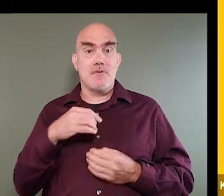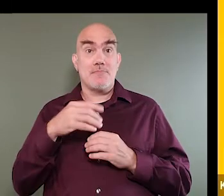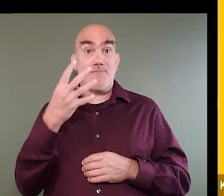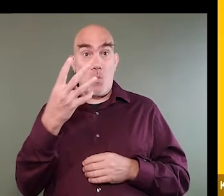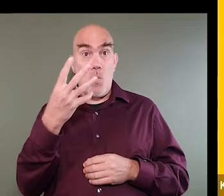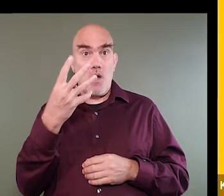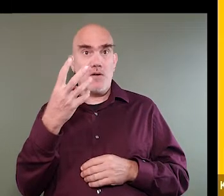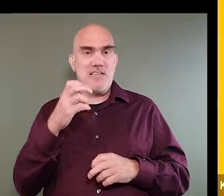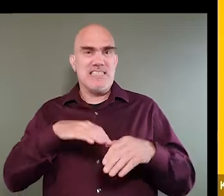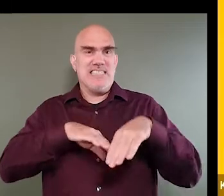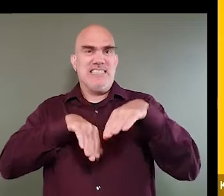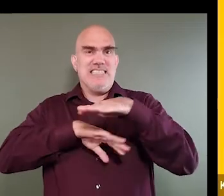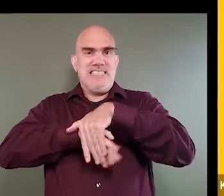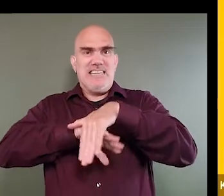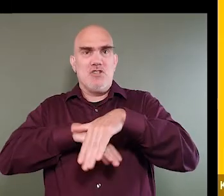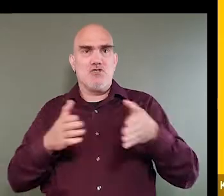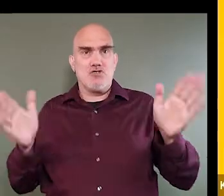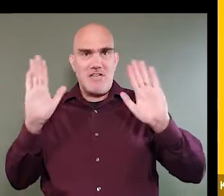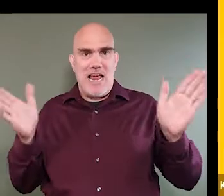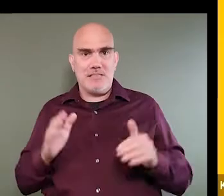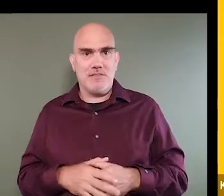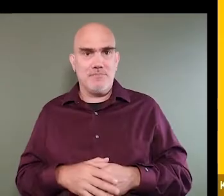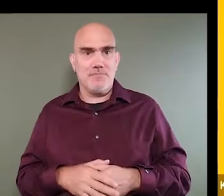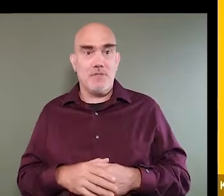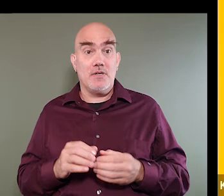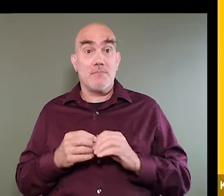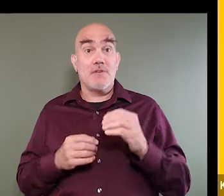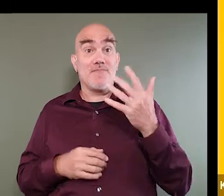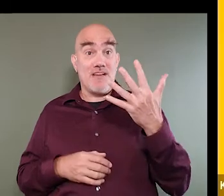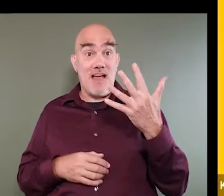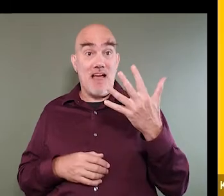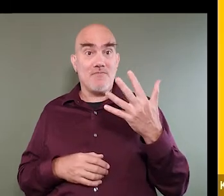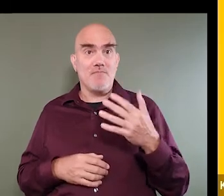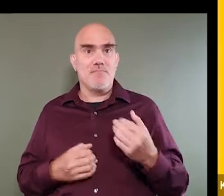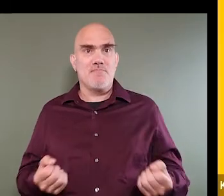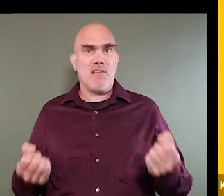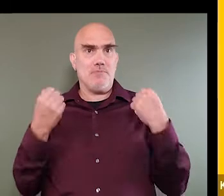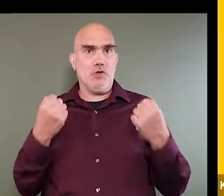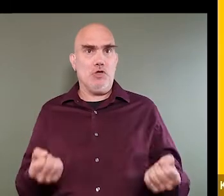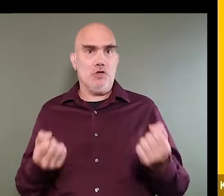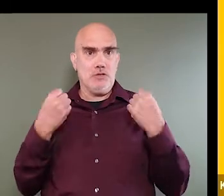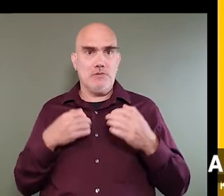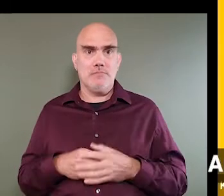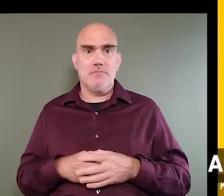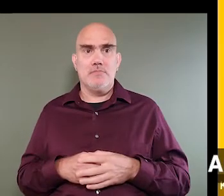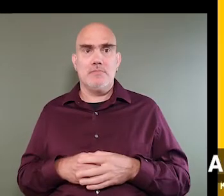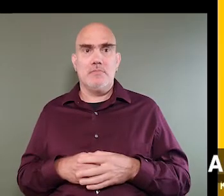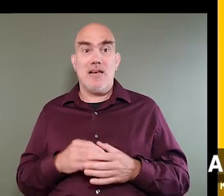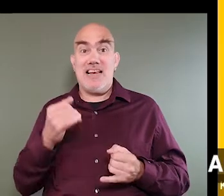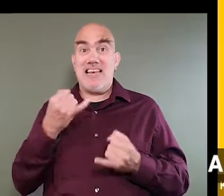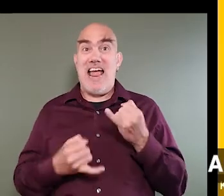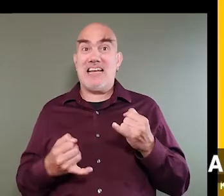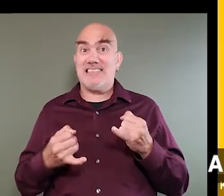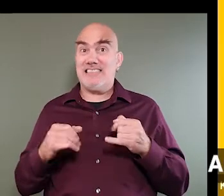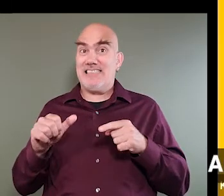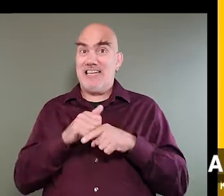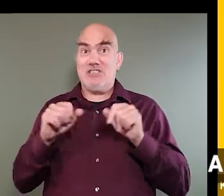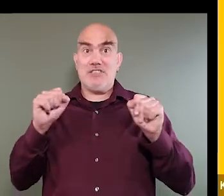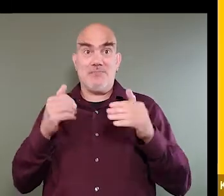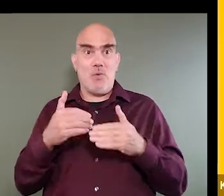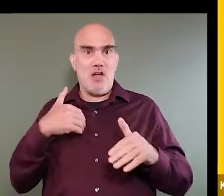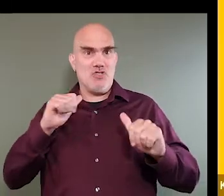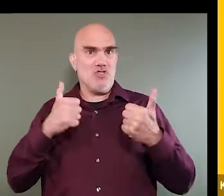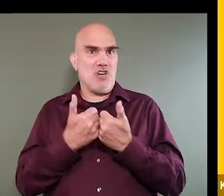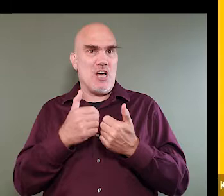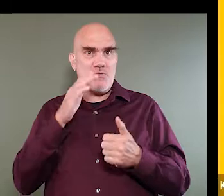4, we've got seal jacks. Exercise number 5 is some bicep curls. And the last exercise before our challenge is